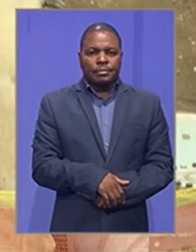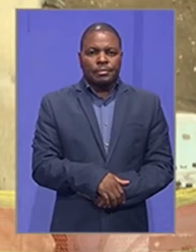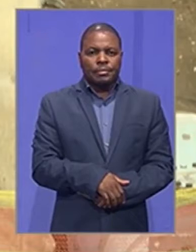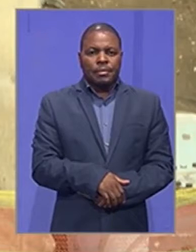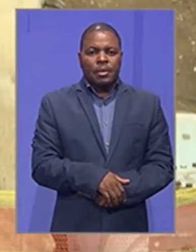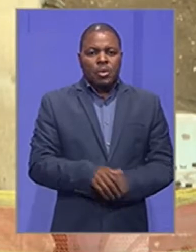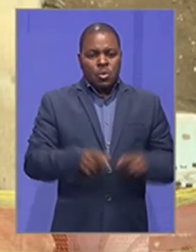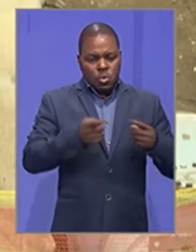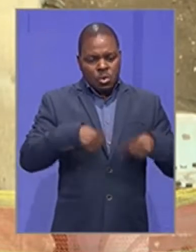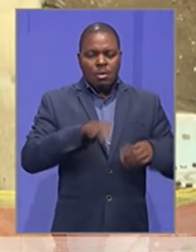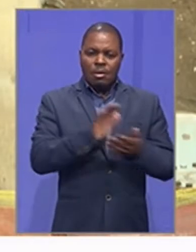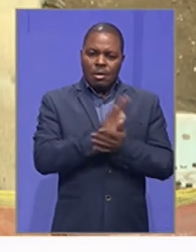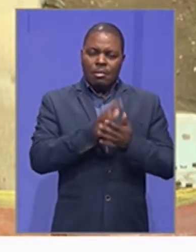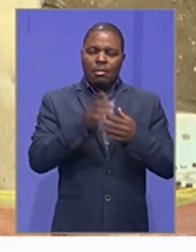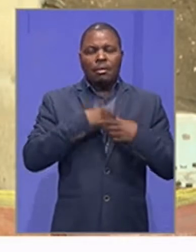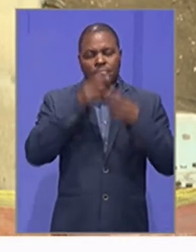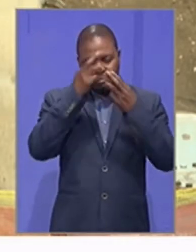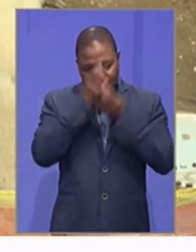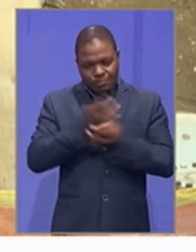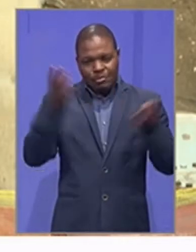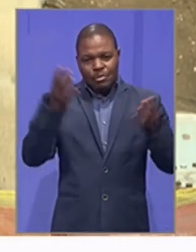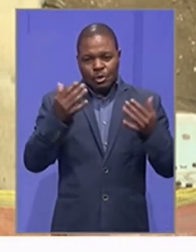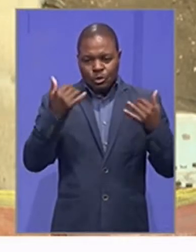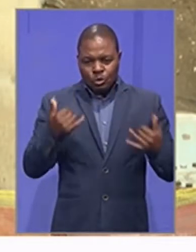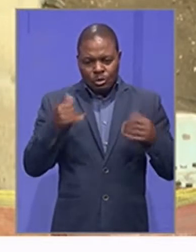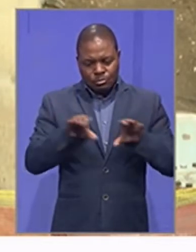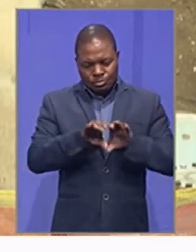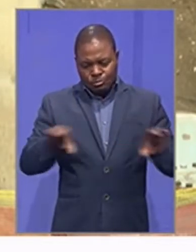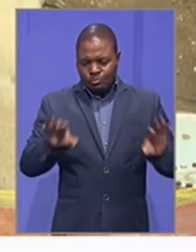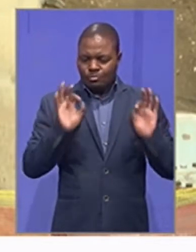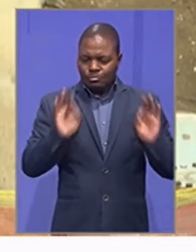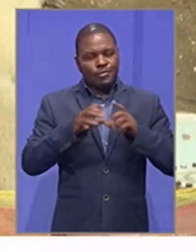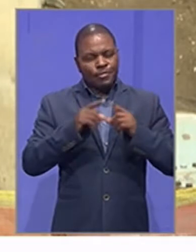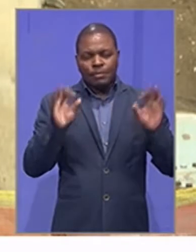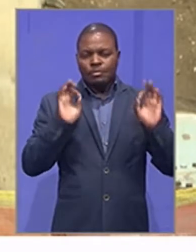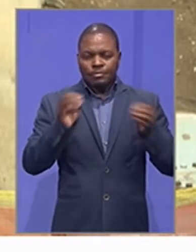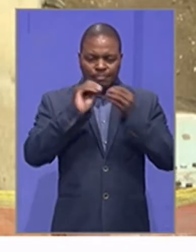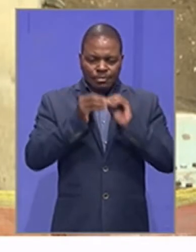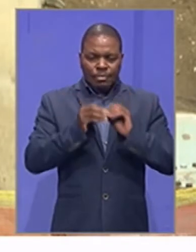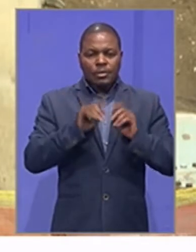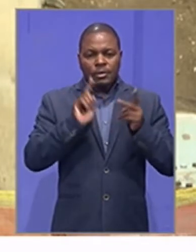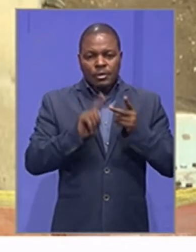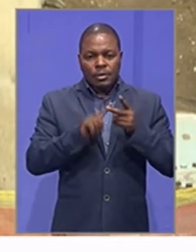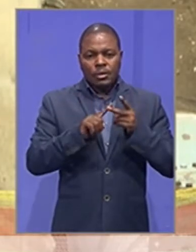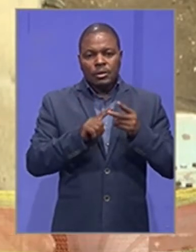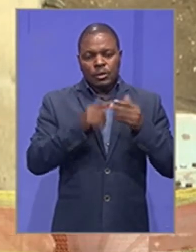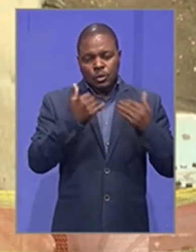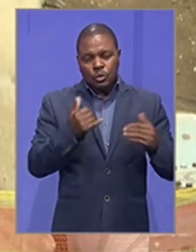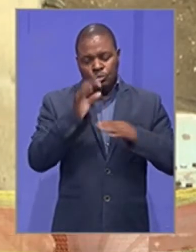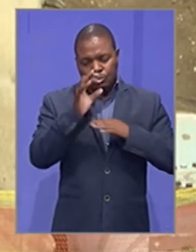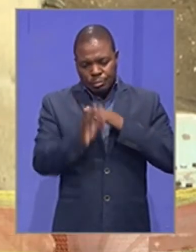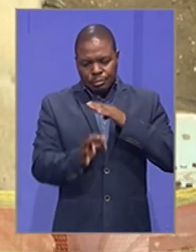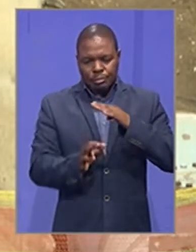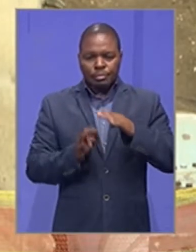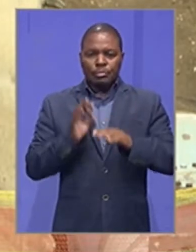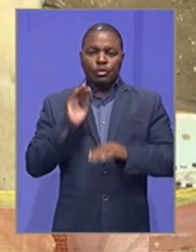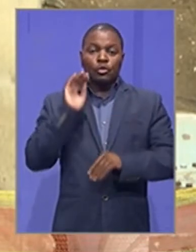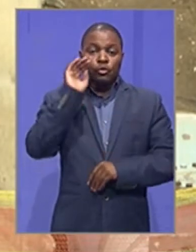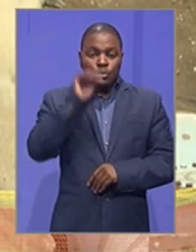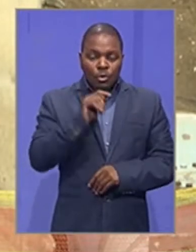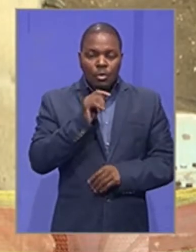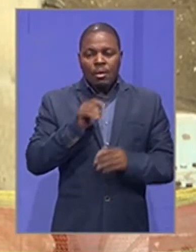We are happy to report that the lines are now being charged, and overnight and leading up to tomorrow, the areas that had